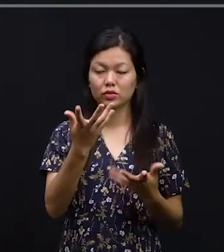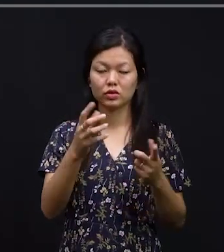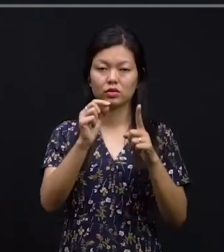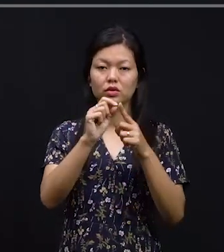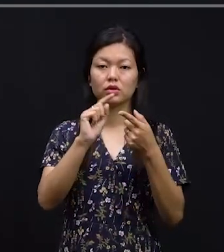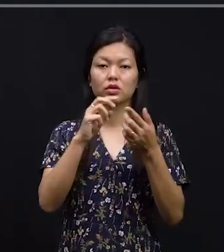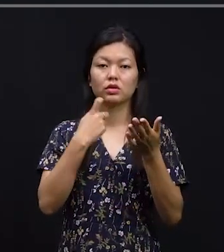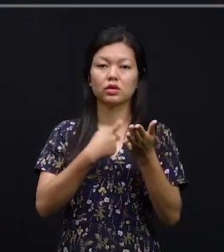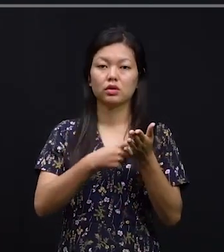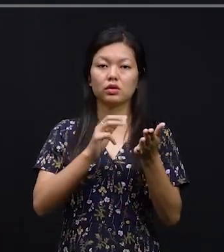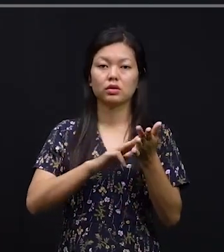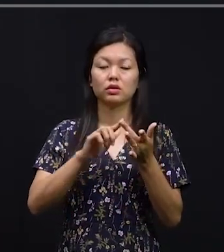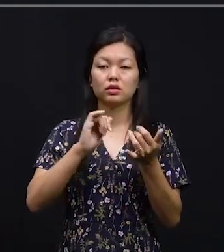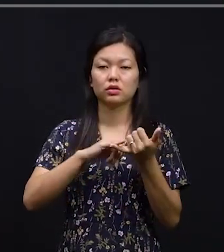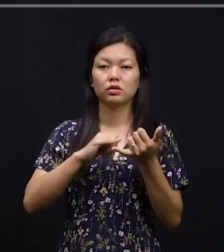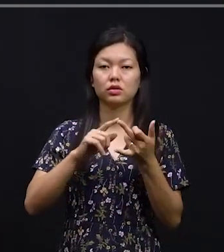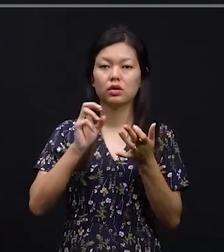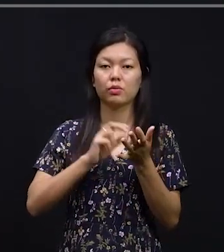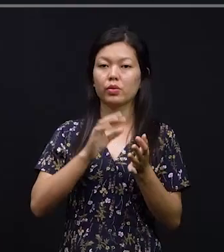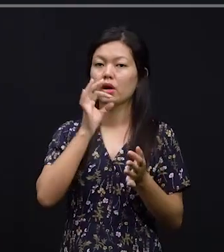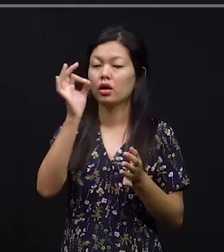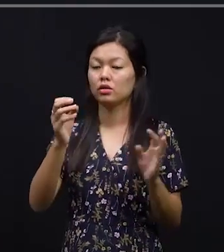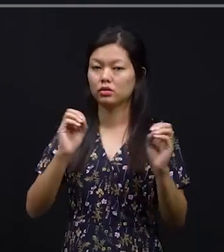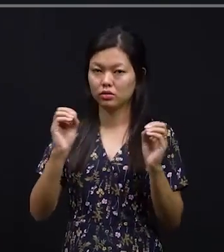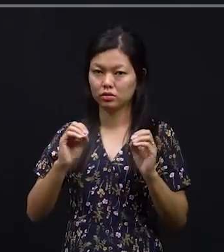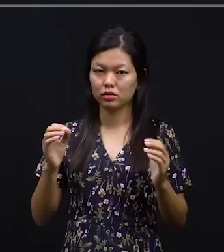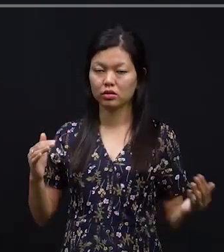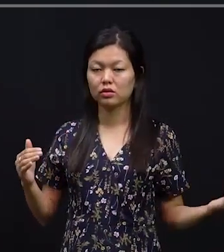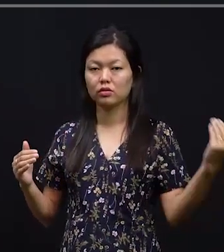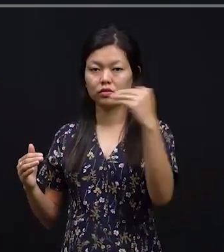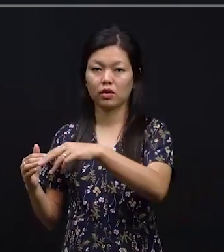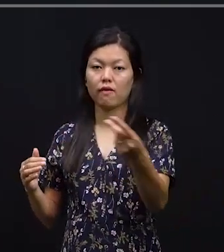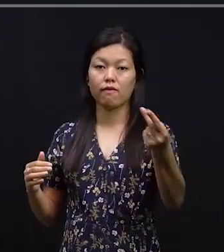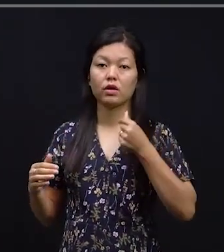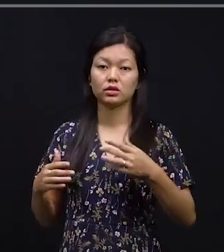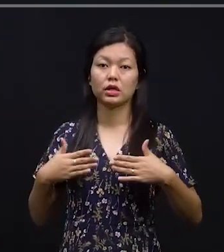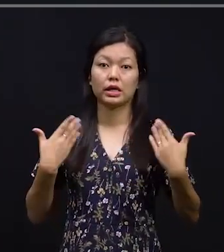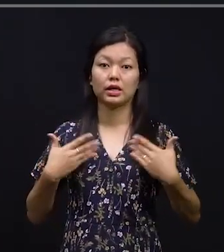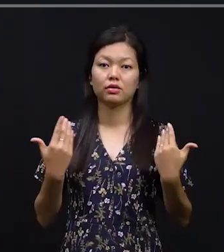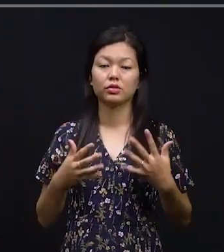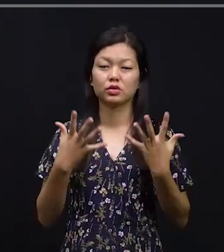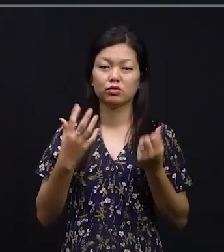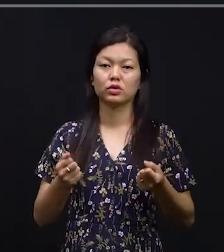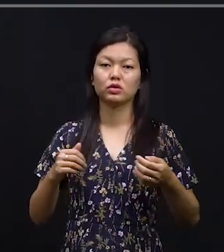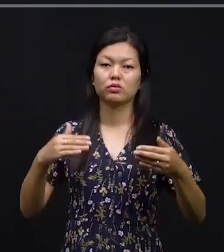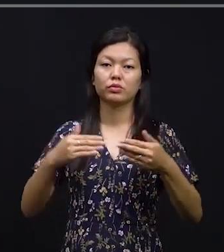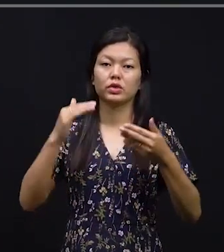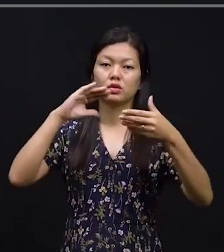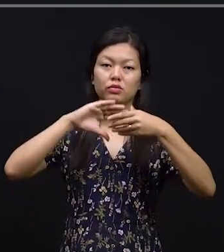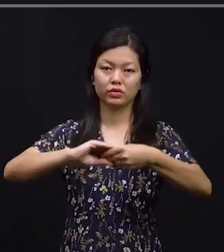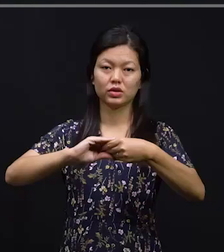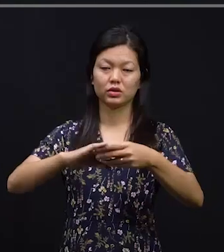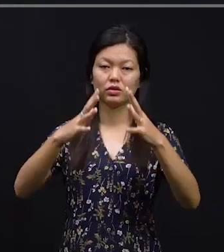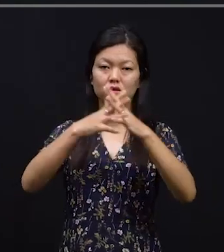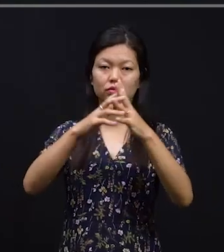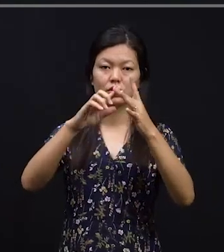that the boy was entering his office, he might even have prohibited this young boy to enter his office. But